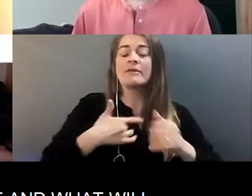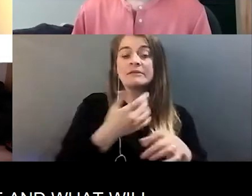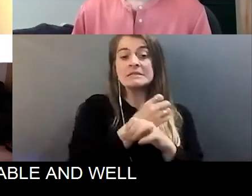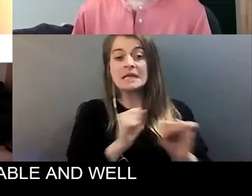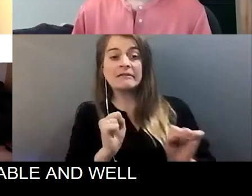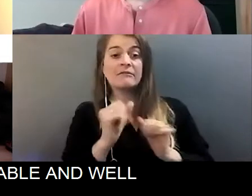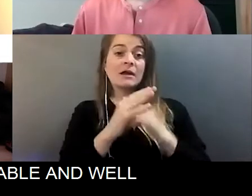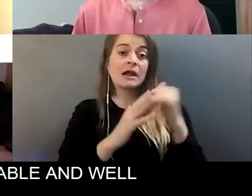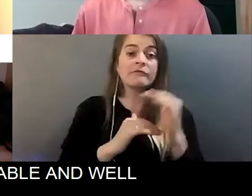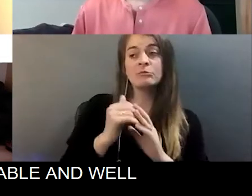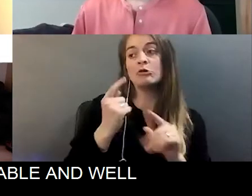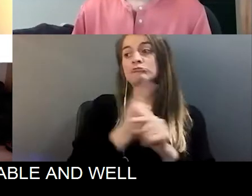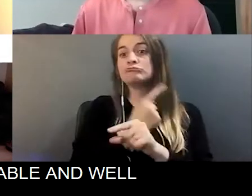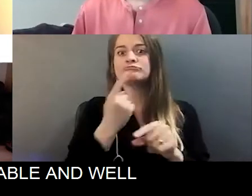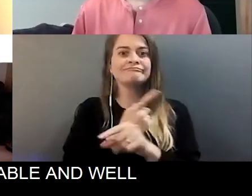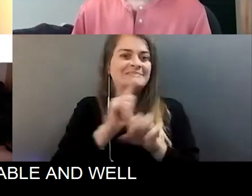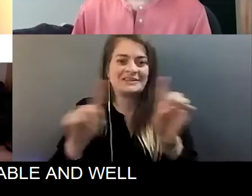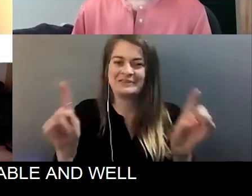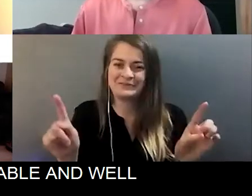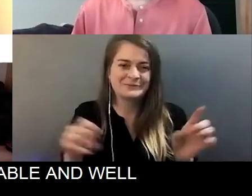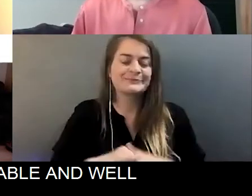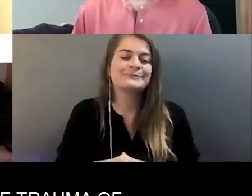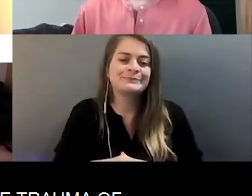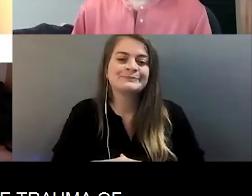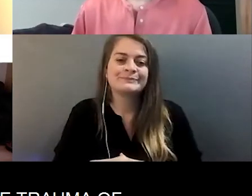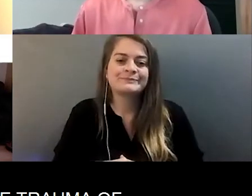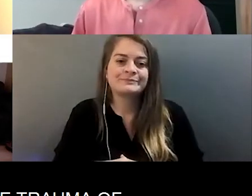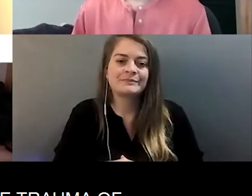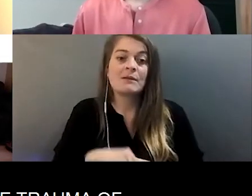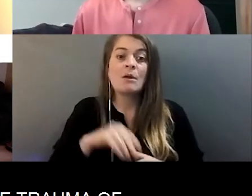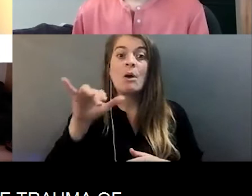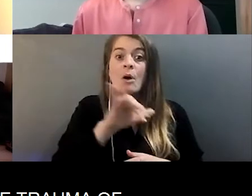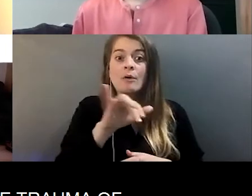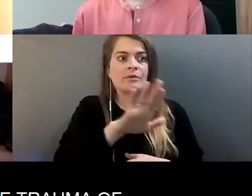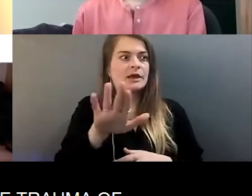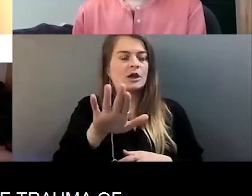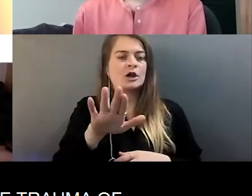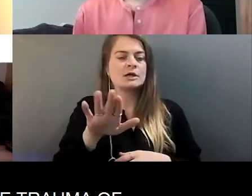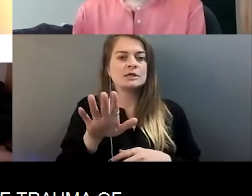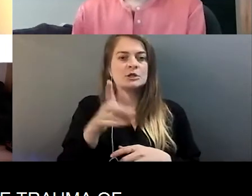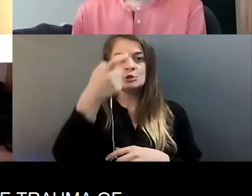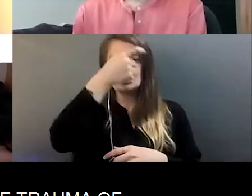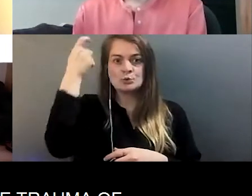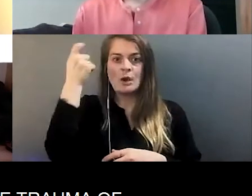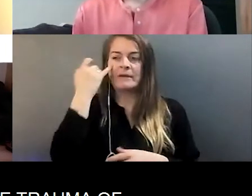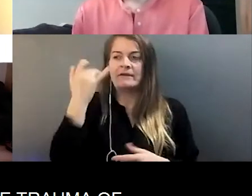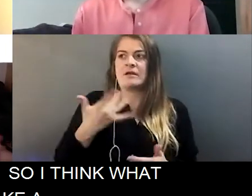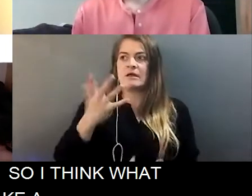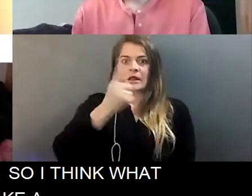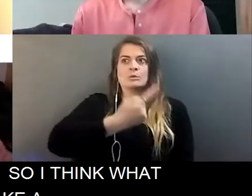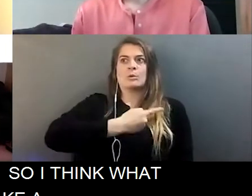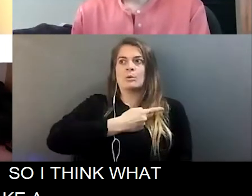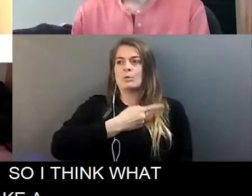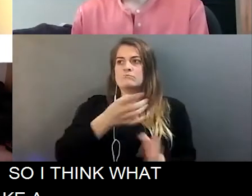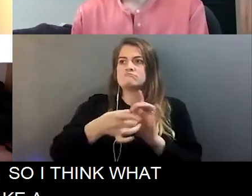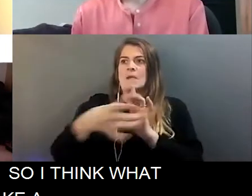comfortable and well cared for is unique. So, and they're going to respond to the trauma of abandonment in different ways too. So I think what